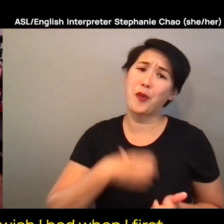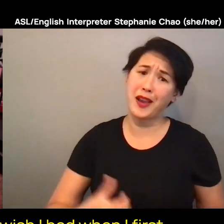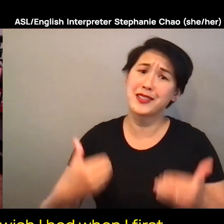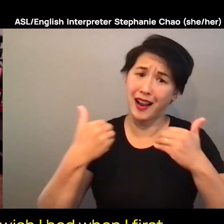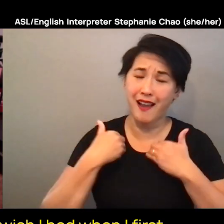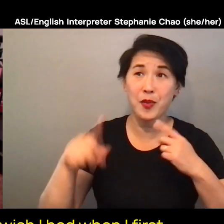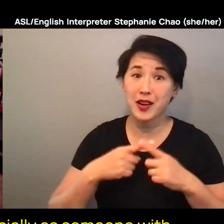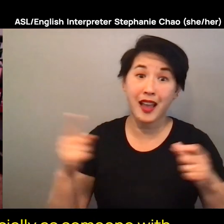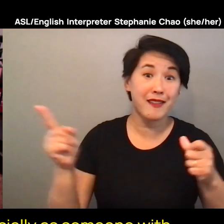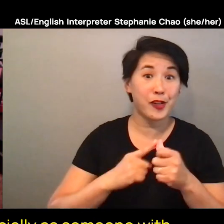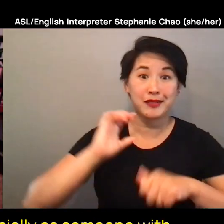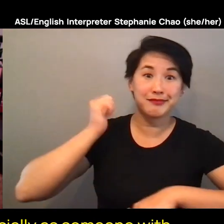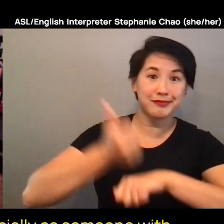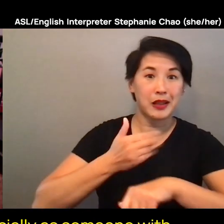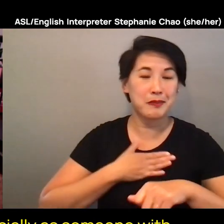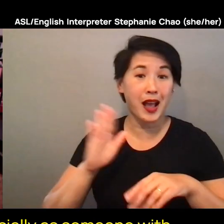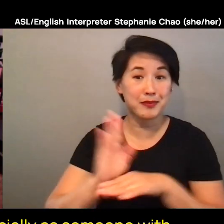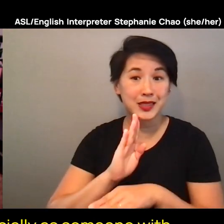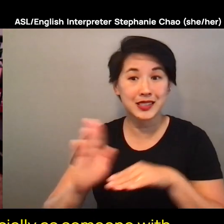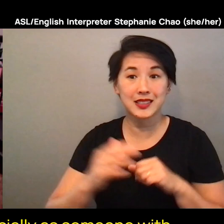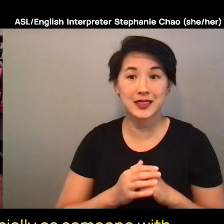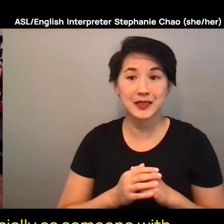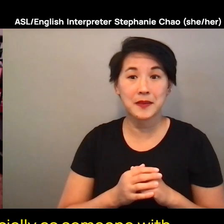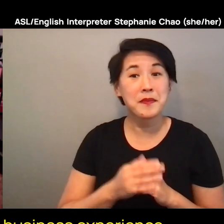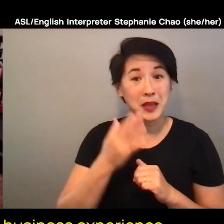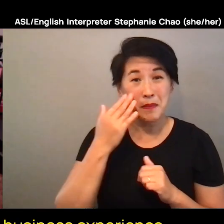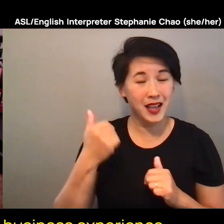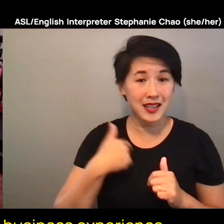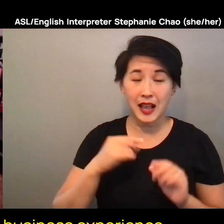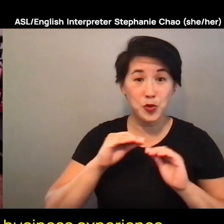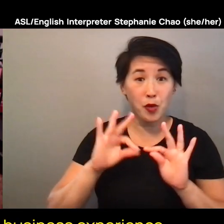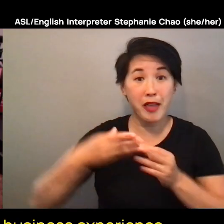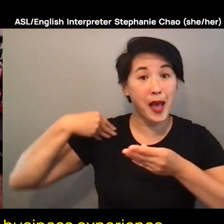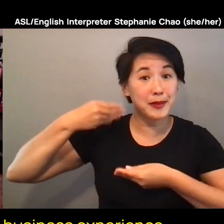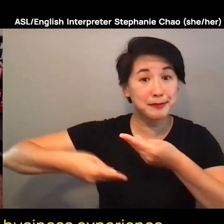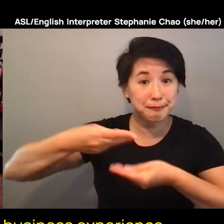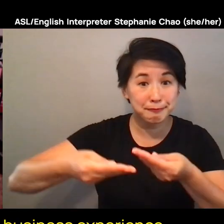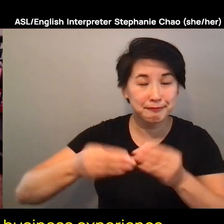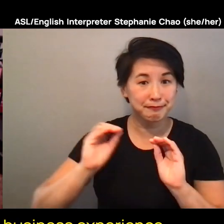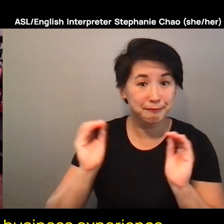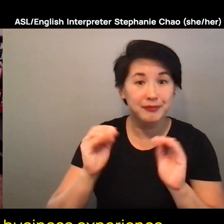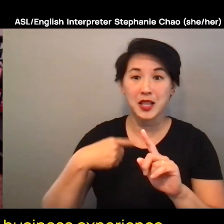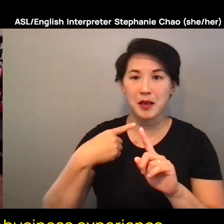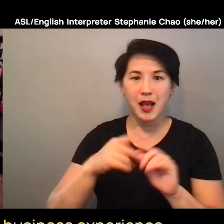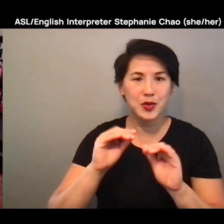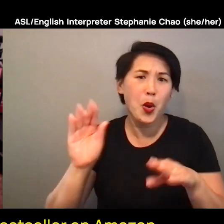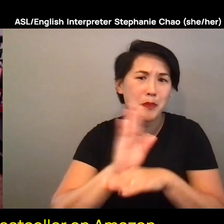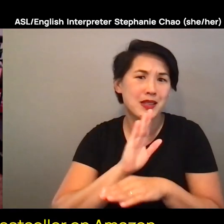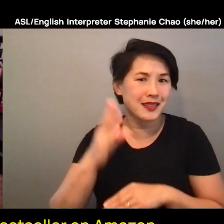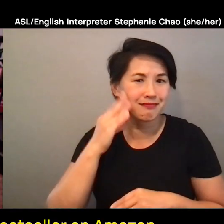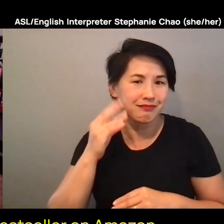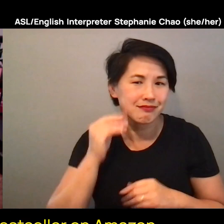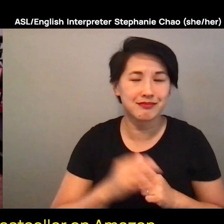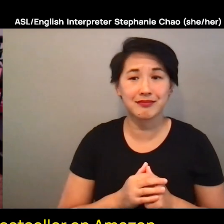wish I had when I first started my company, especially as someone with no inheritance or previous business experience. The